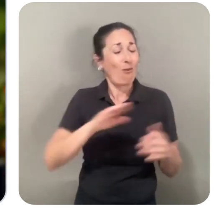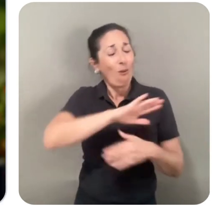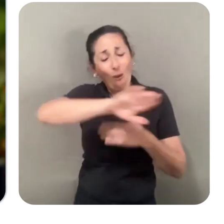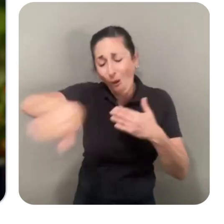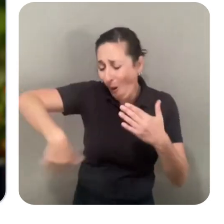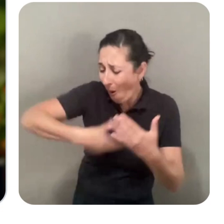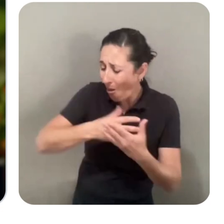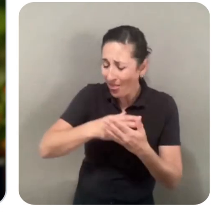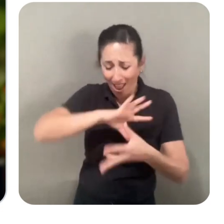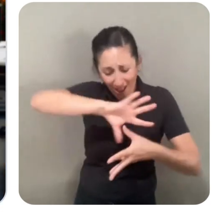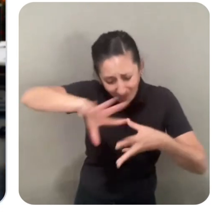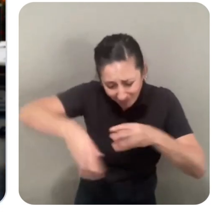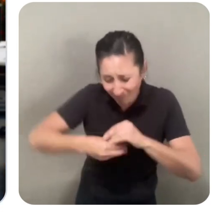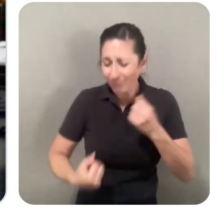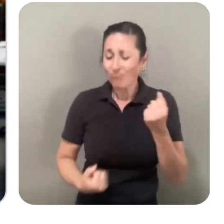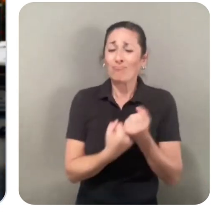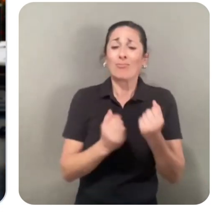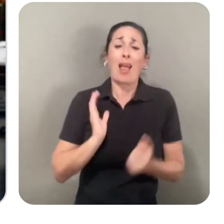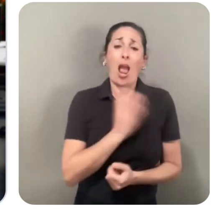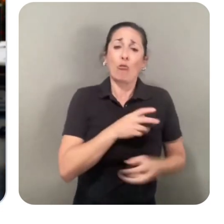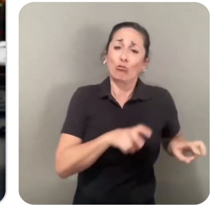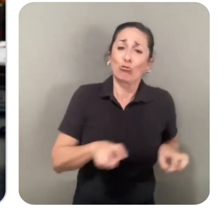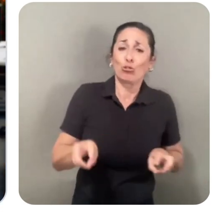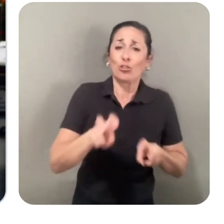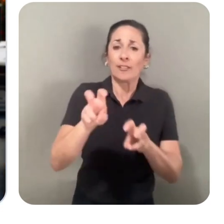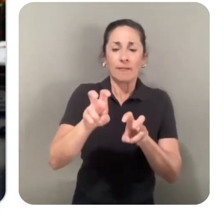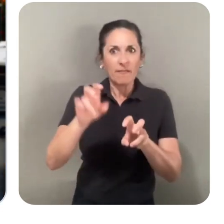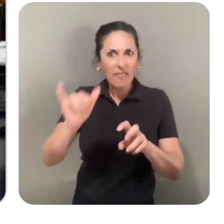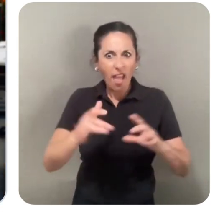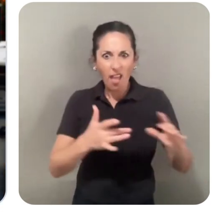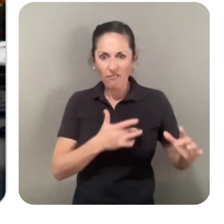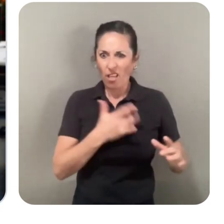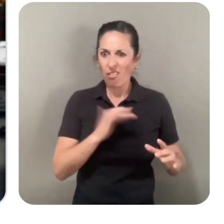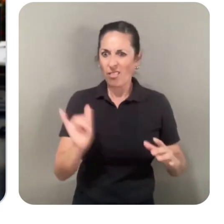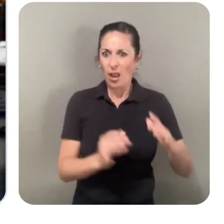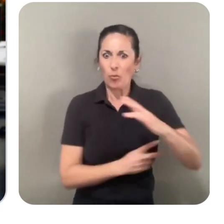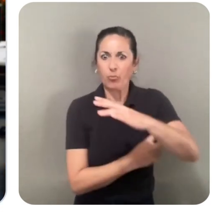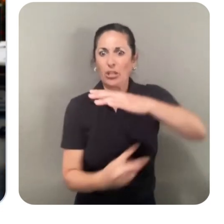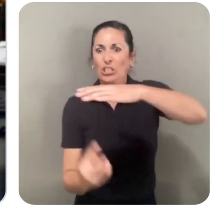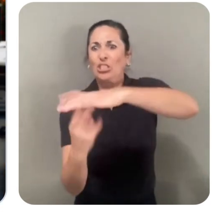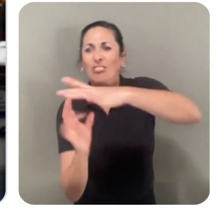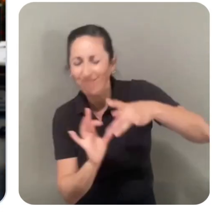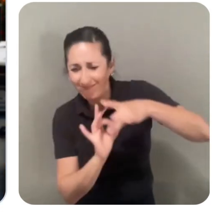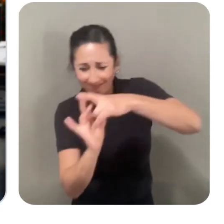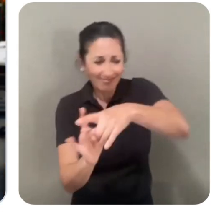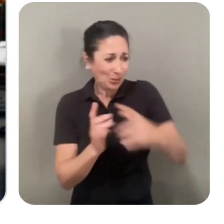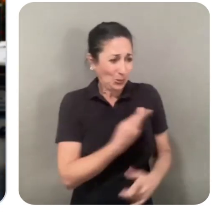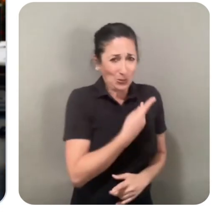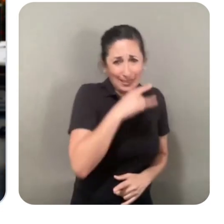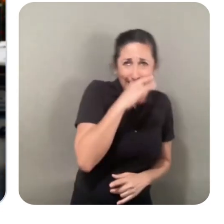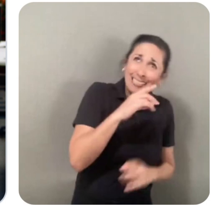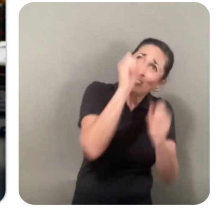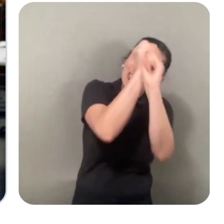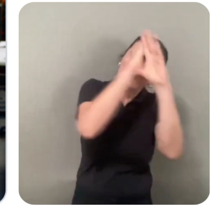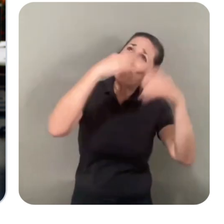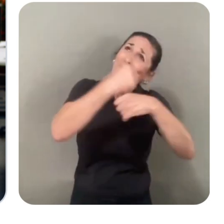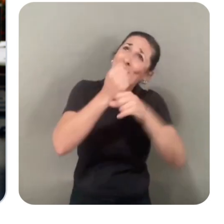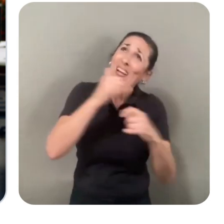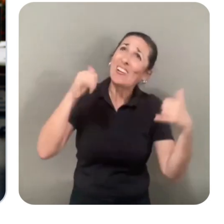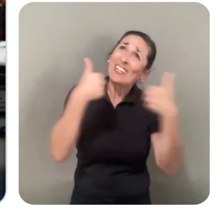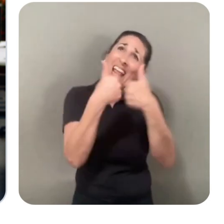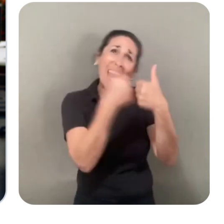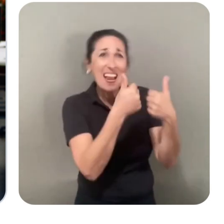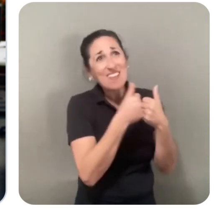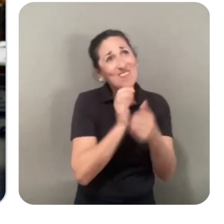us for years on our journey. It was the critical bridge that took us from two kids with a dream of making video games to